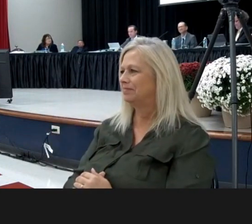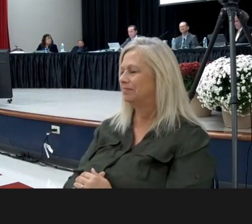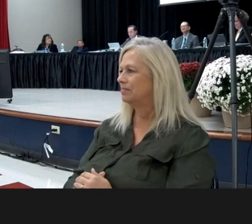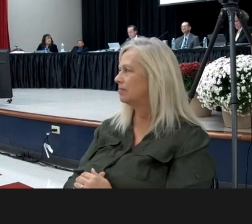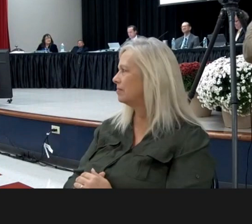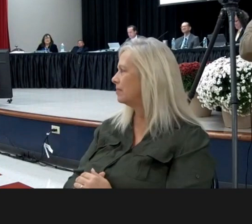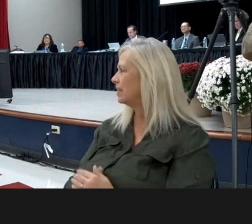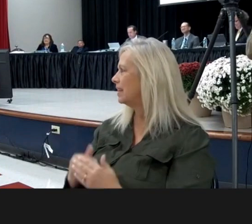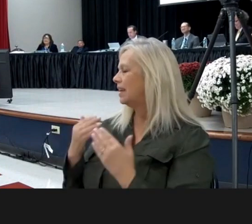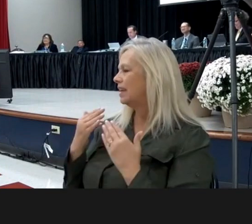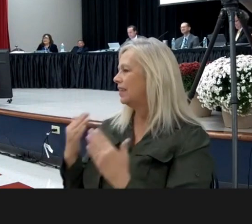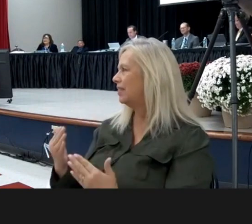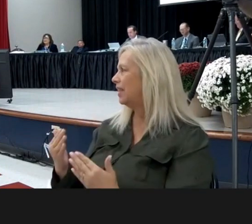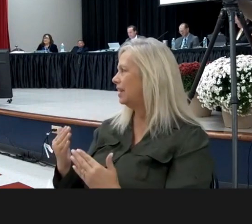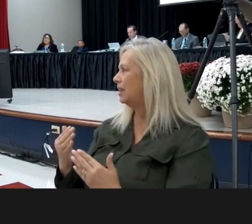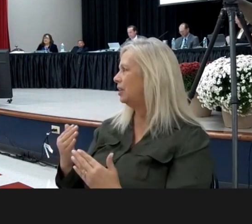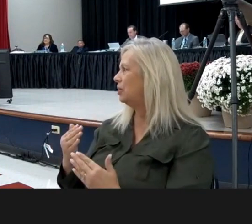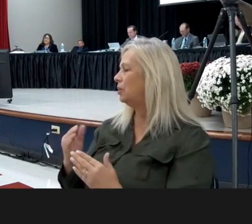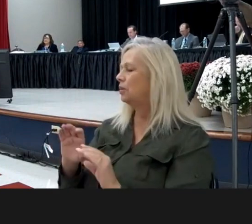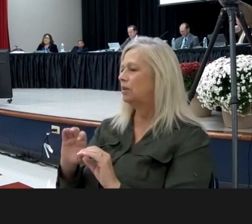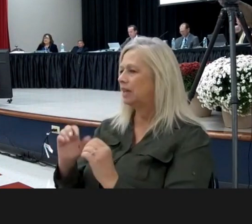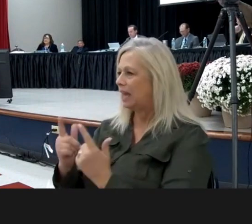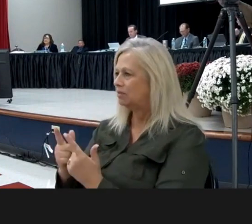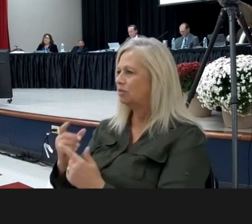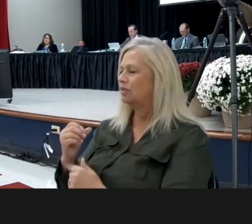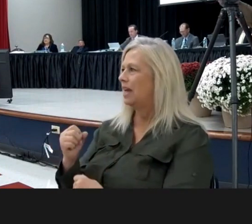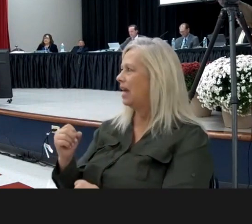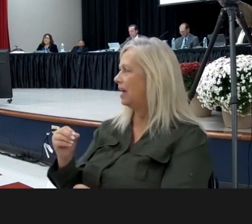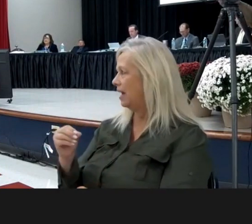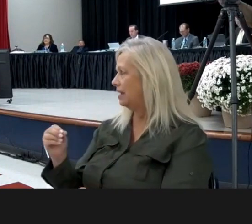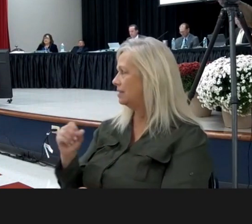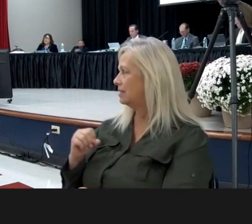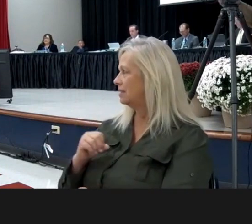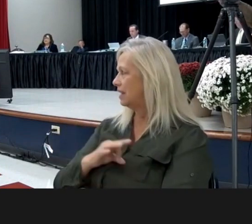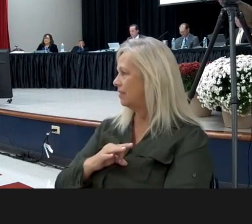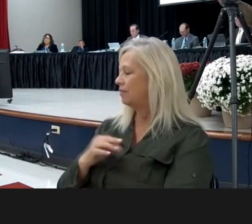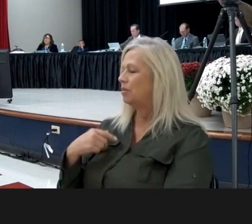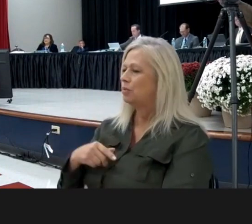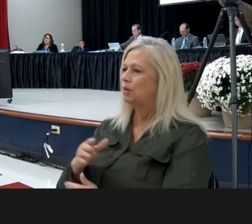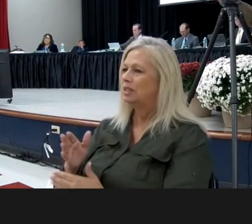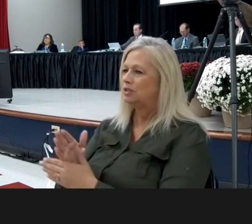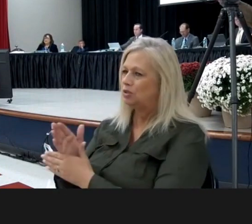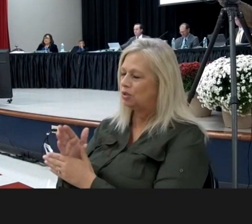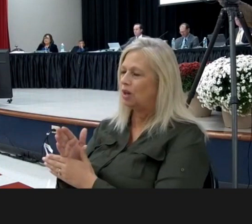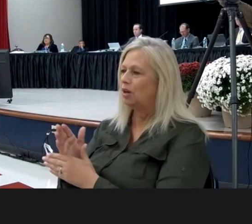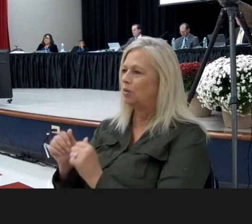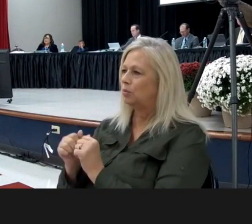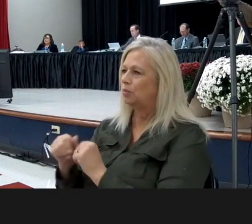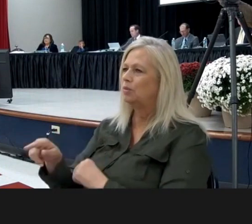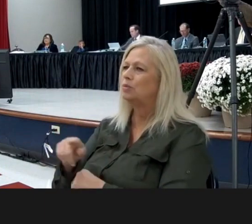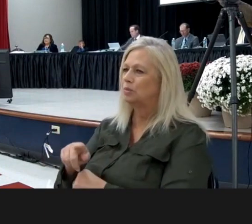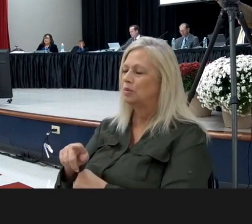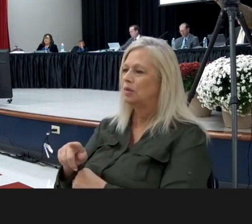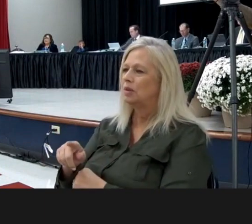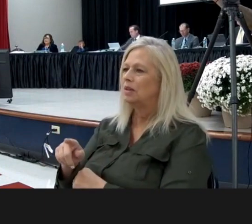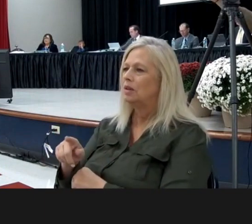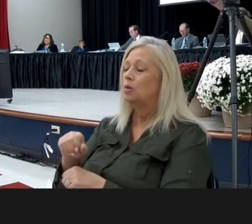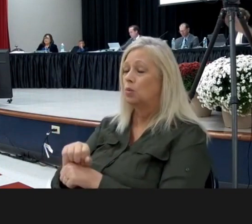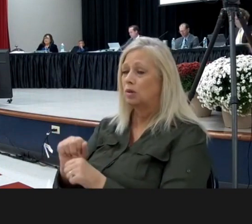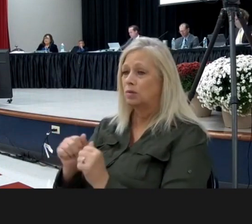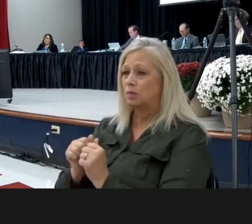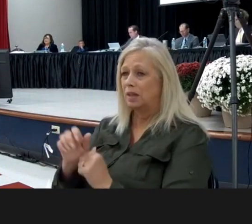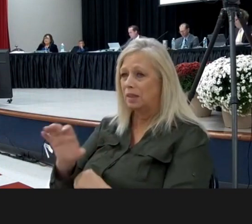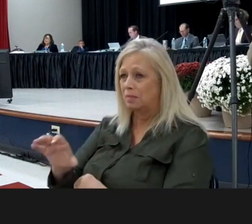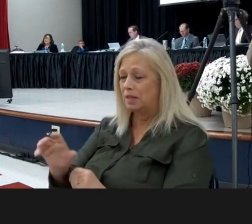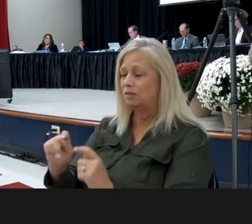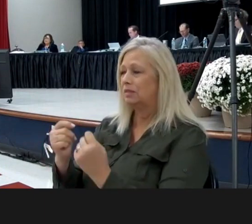Thank you, council. And from staff's perspective, we certainly share that sentiment. I think working with the Baylor team, it's been an awesome